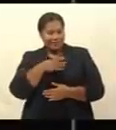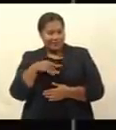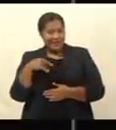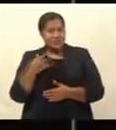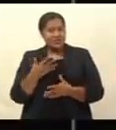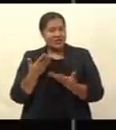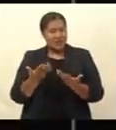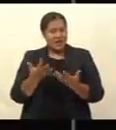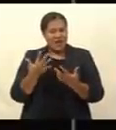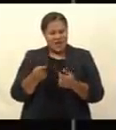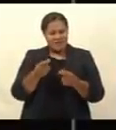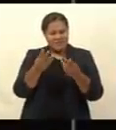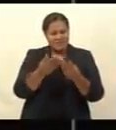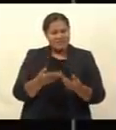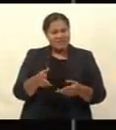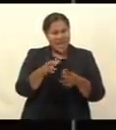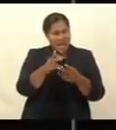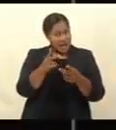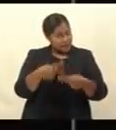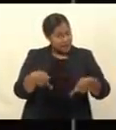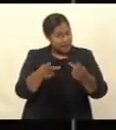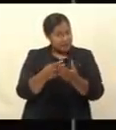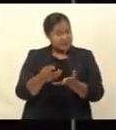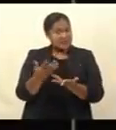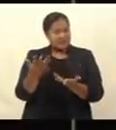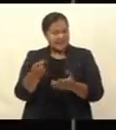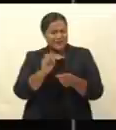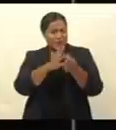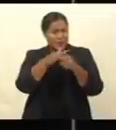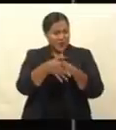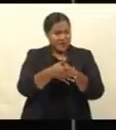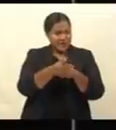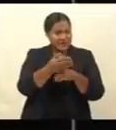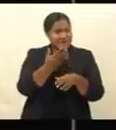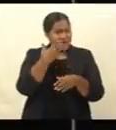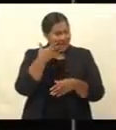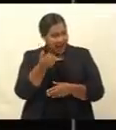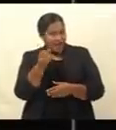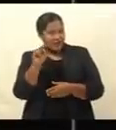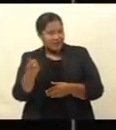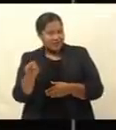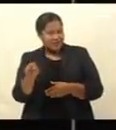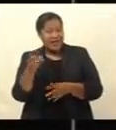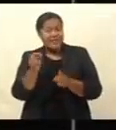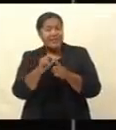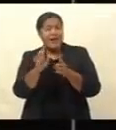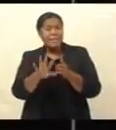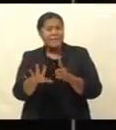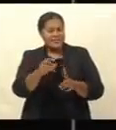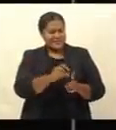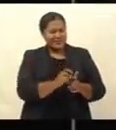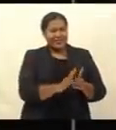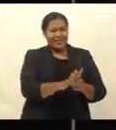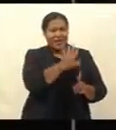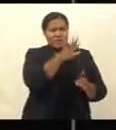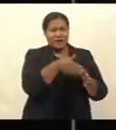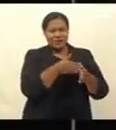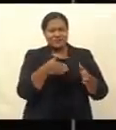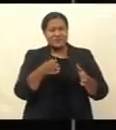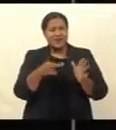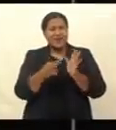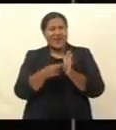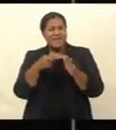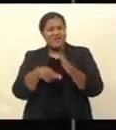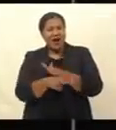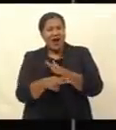released areas of interest that a recent COVID-19 case visited in the Pacific Harbour and Navua areas.